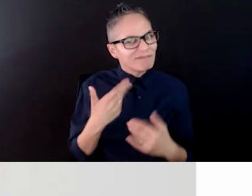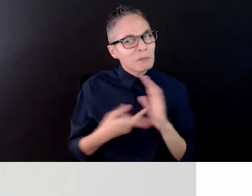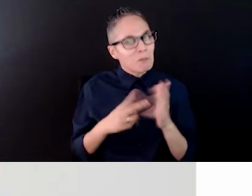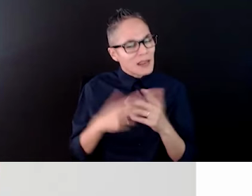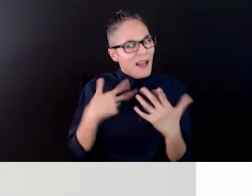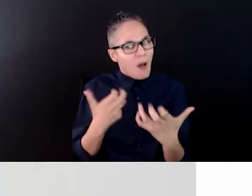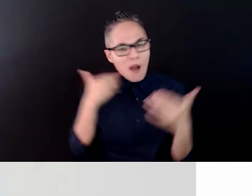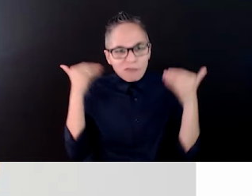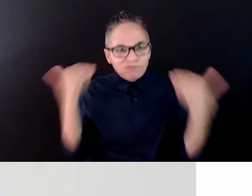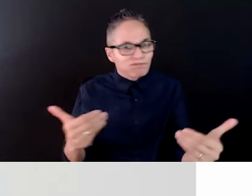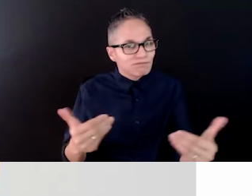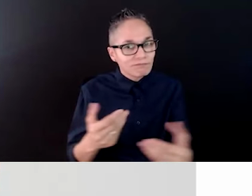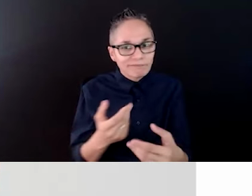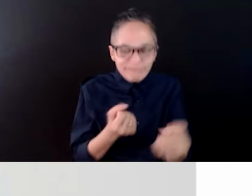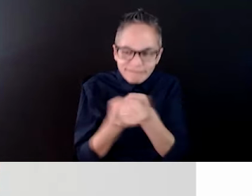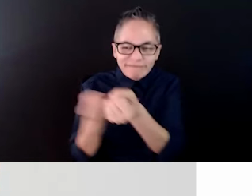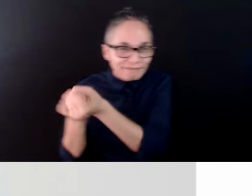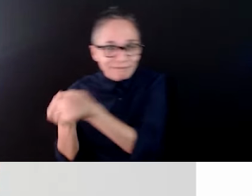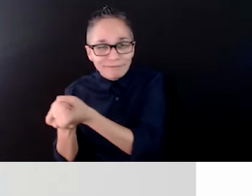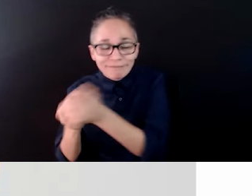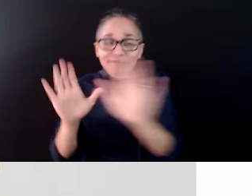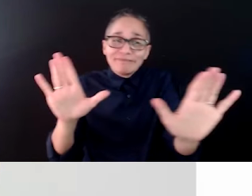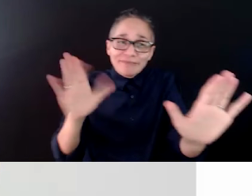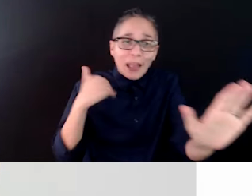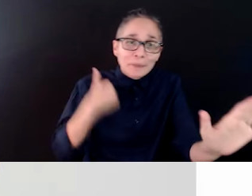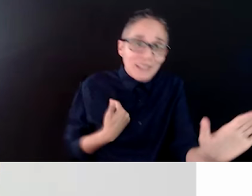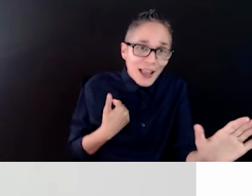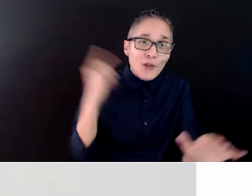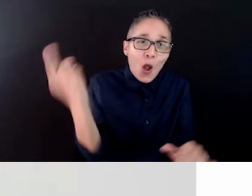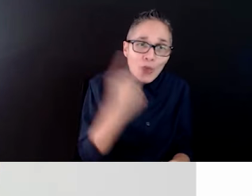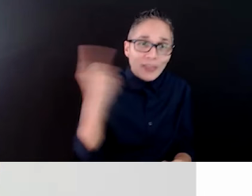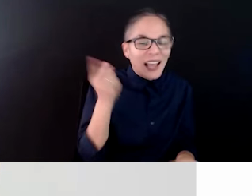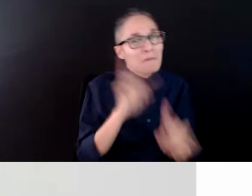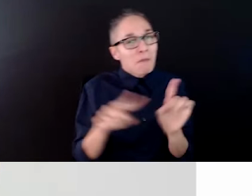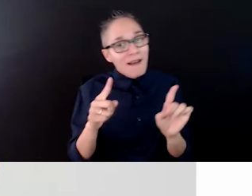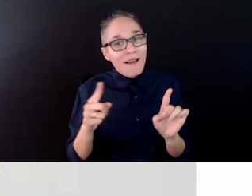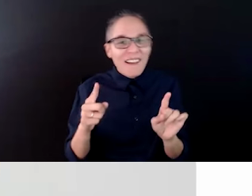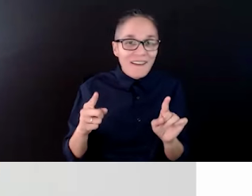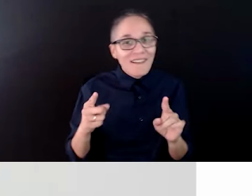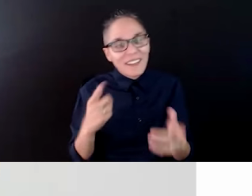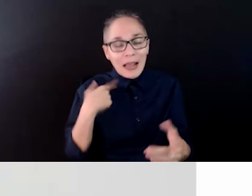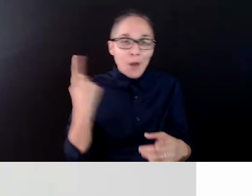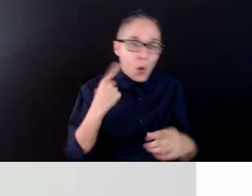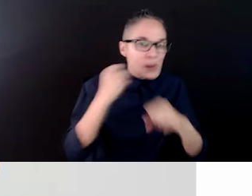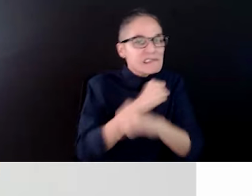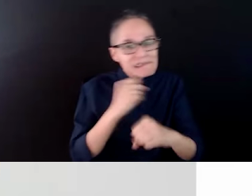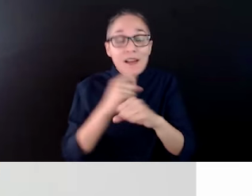just throw myself into everything. I'm a little tired a lot of the times, but caffeine and beer, it always helps.